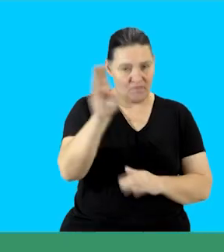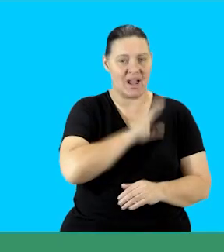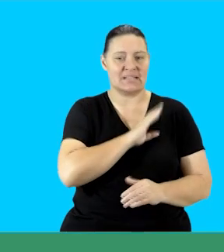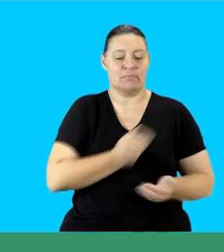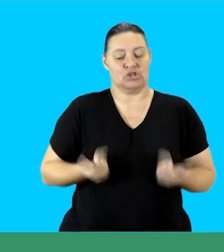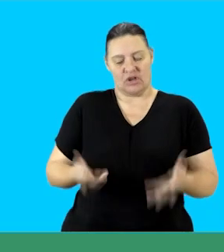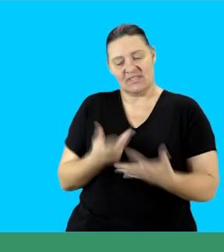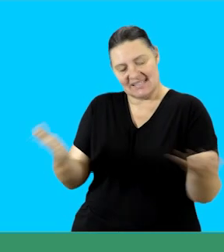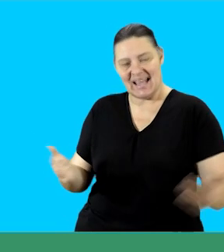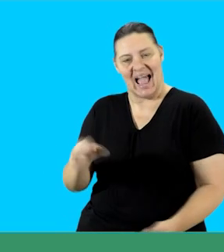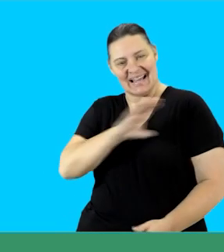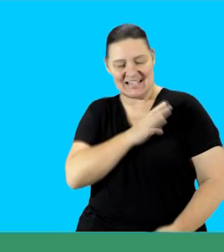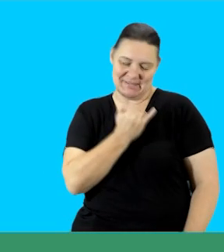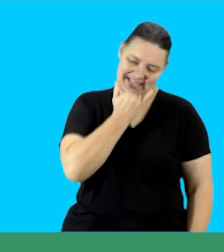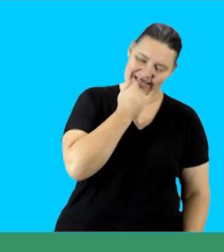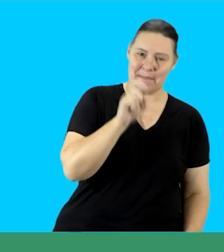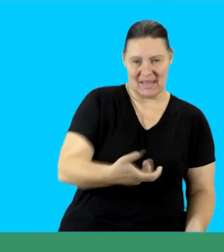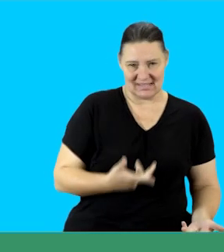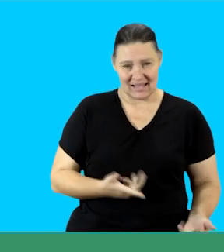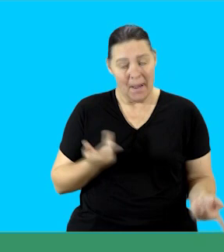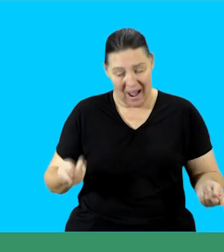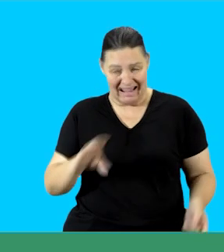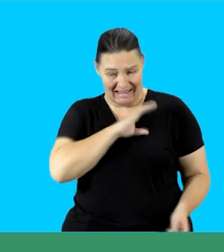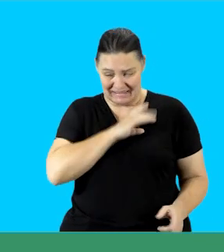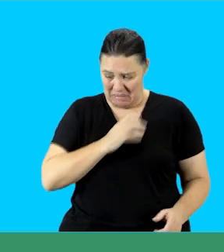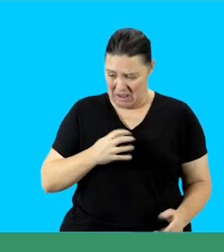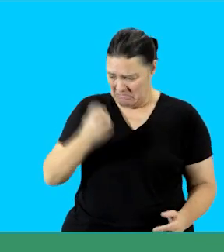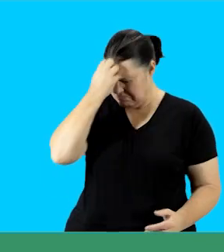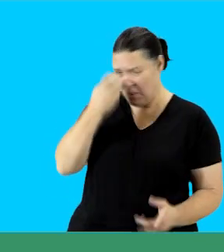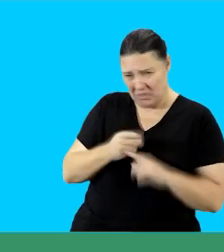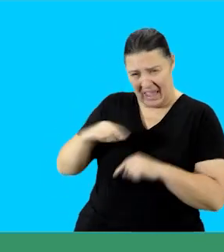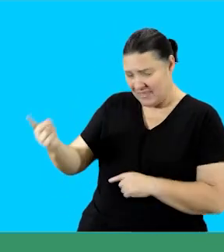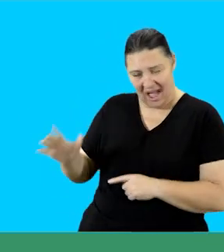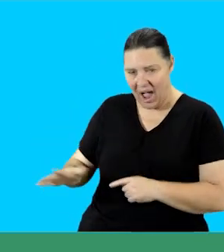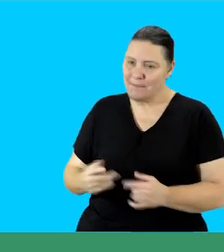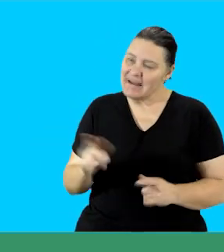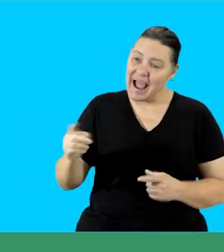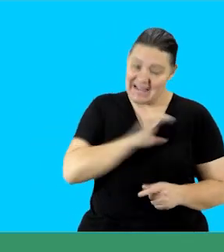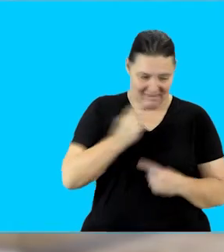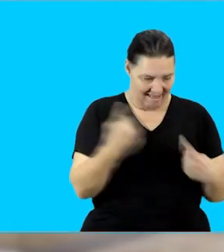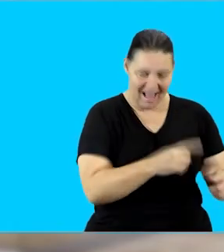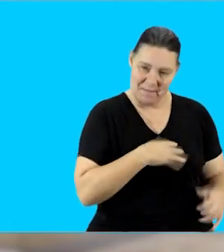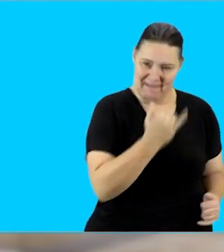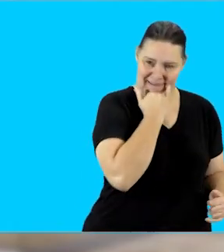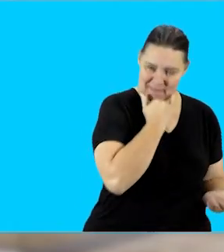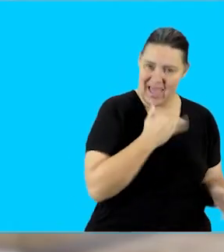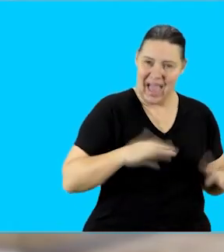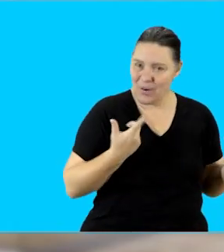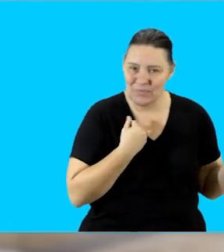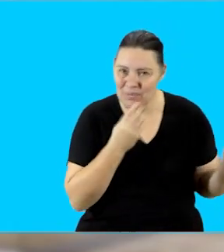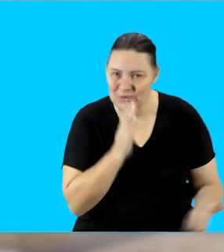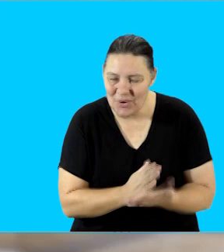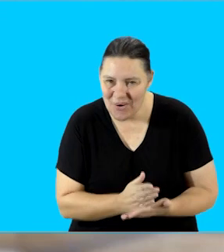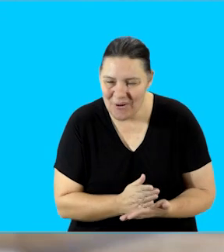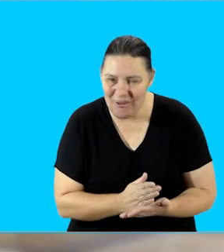Improving on customer services and keeping them happy. Another way to be ahead of competition is to make sure that you keep your customers happy. How are you going to